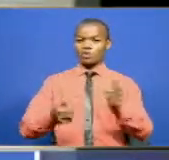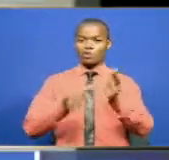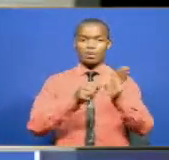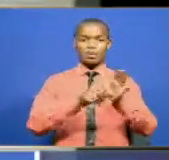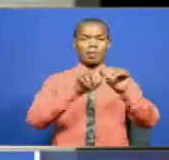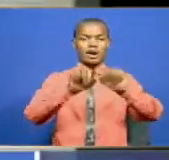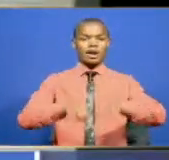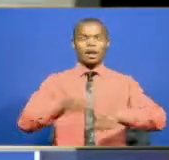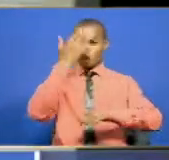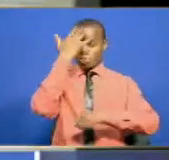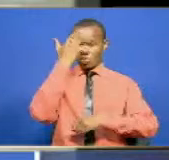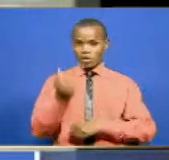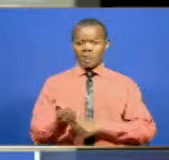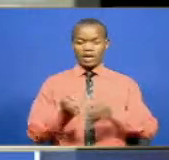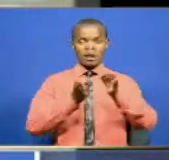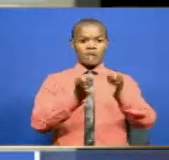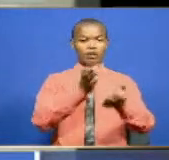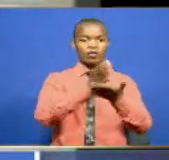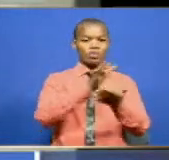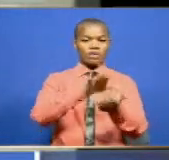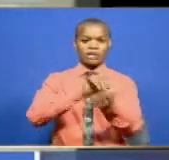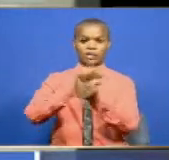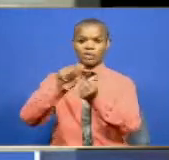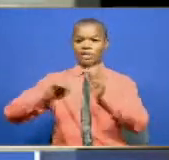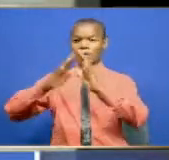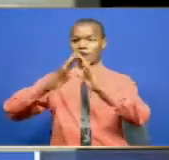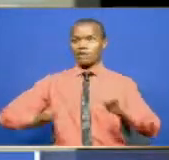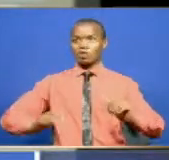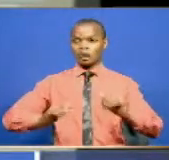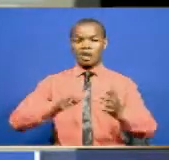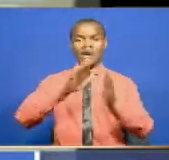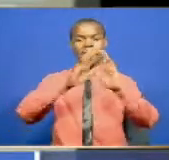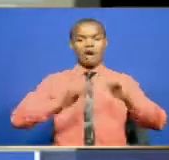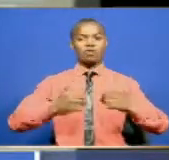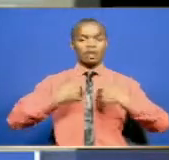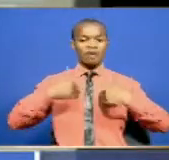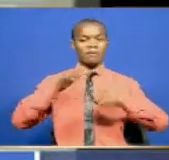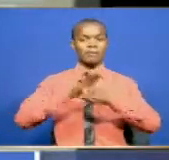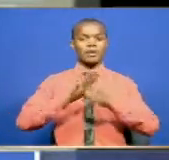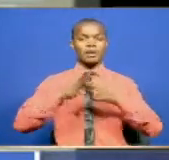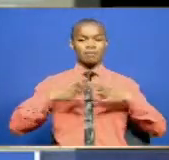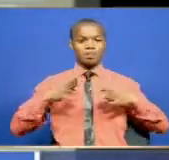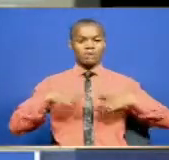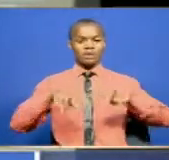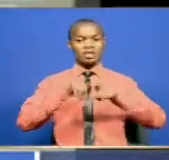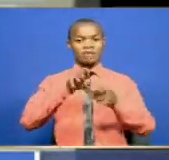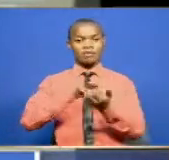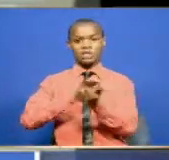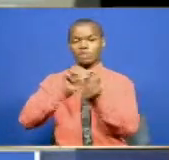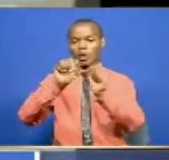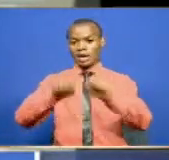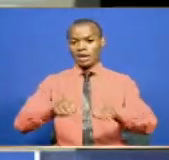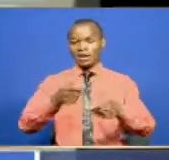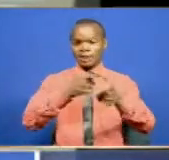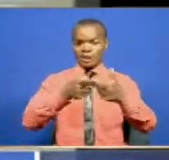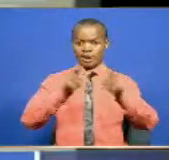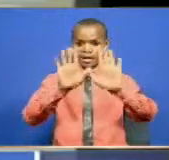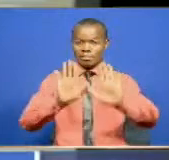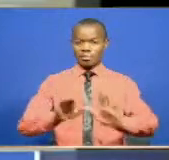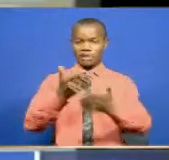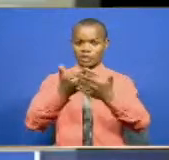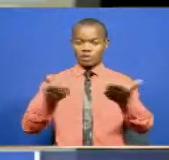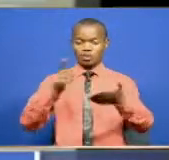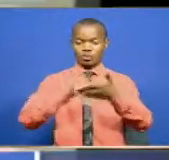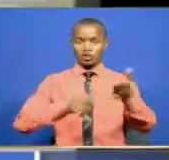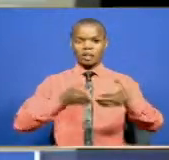sababu najua ukibomoa nyumba yako, nyumba inabeba watu wengi na inasaharibu. So ile kitu iko ni uongozi